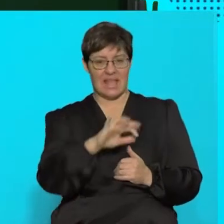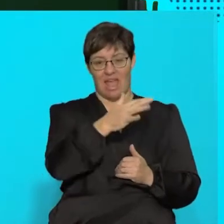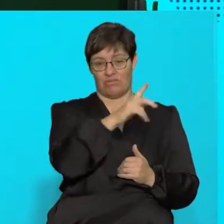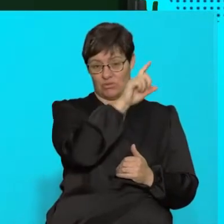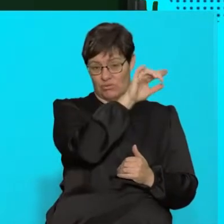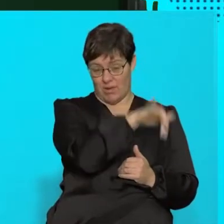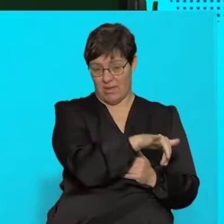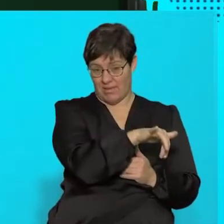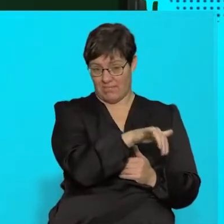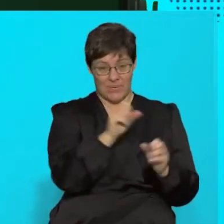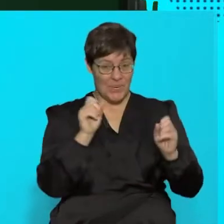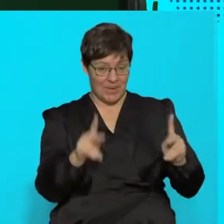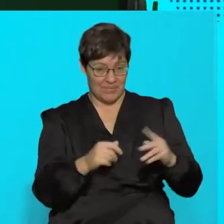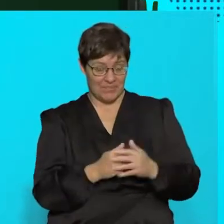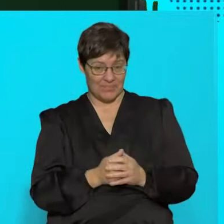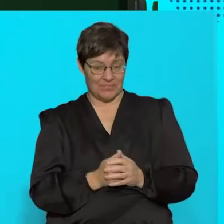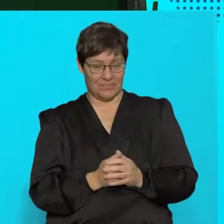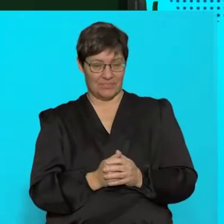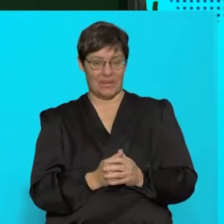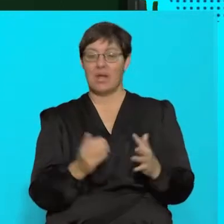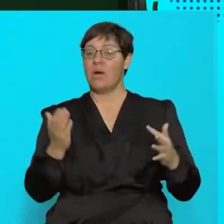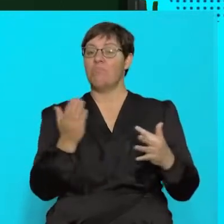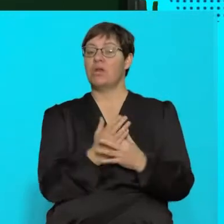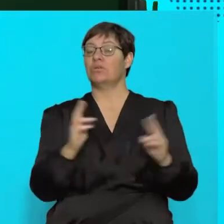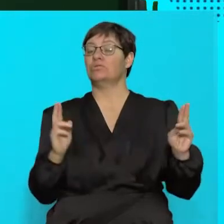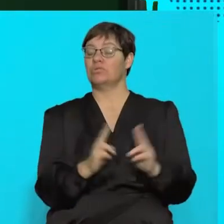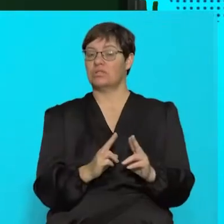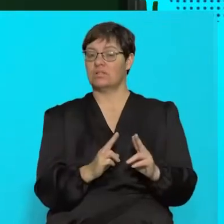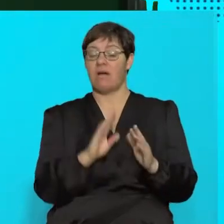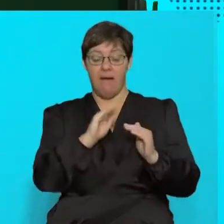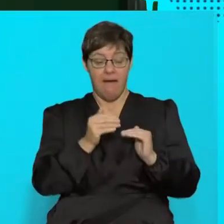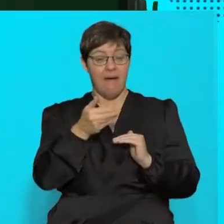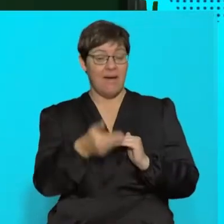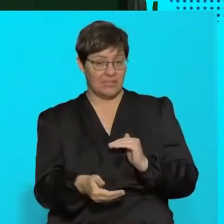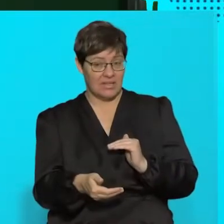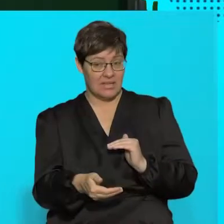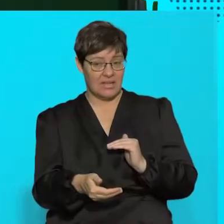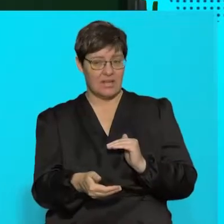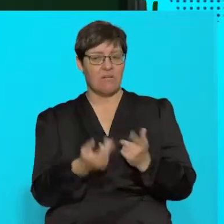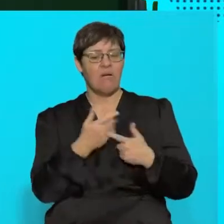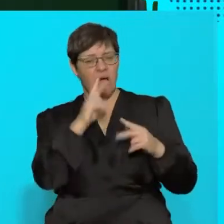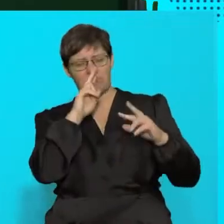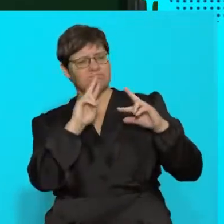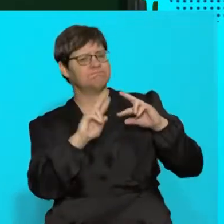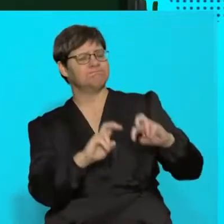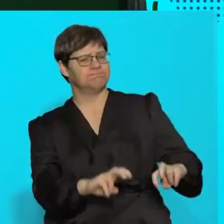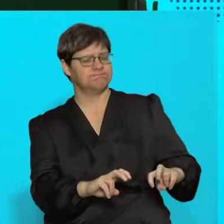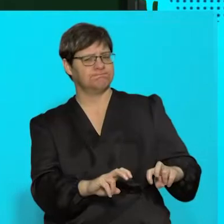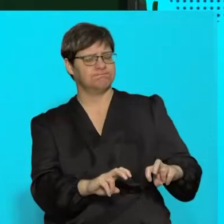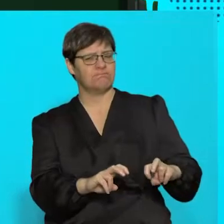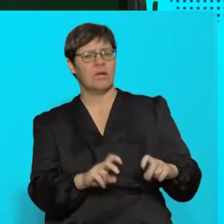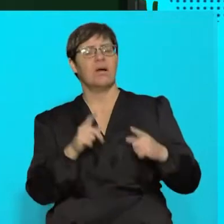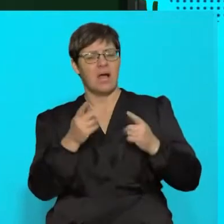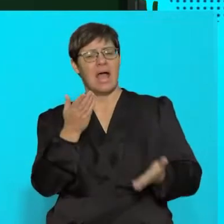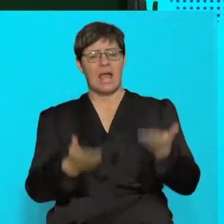average for y. Okay, guys, so we're going to take a short break now. After the short break, we'll still look at how do we